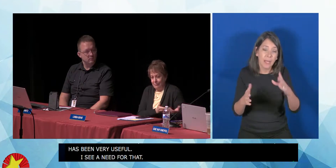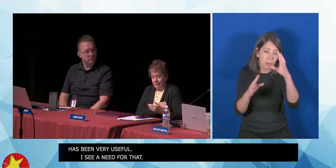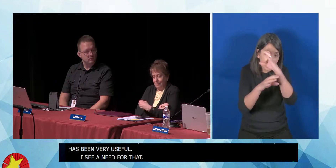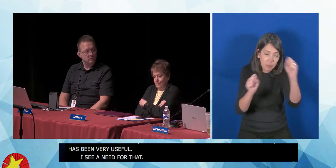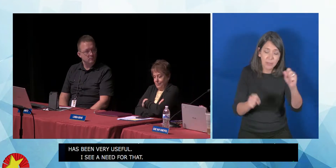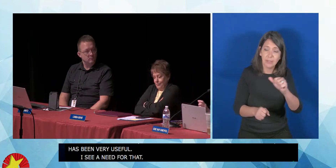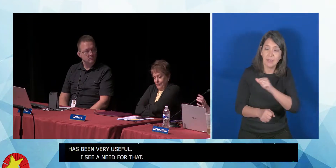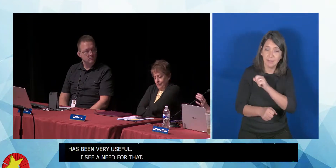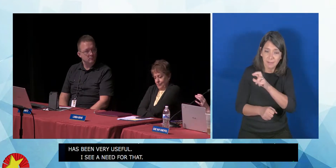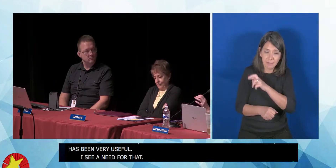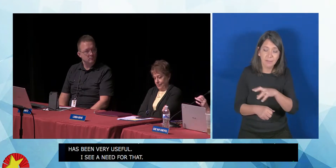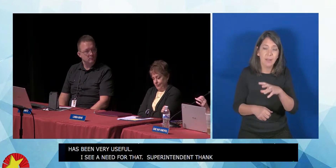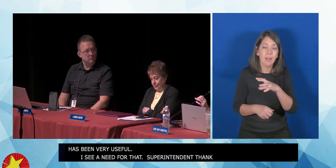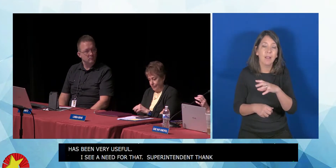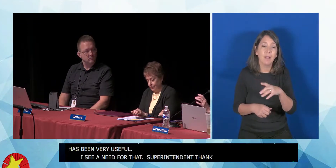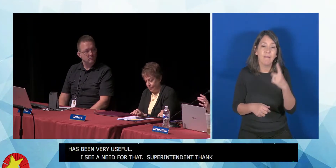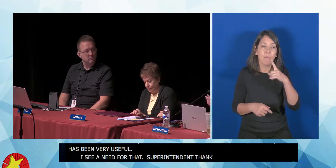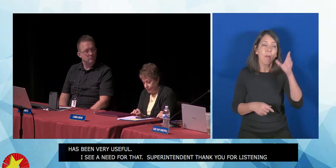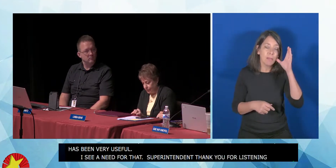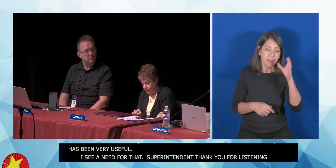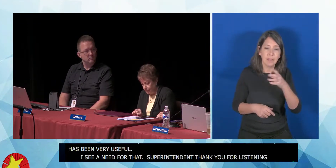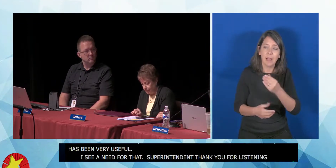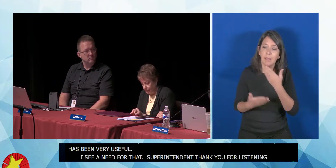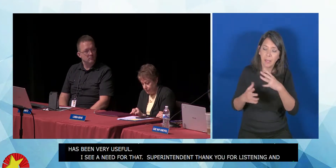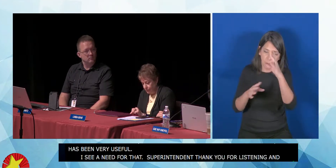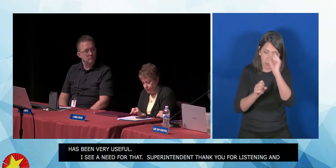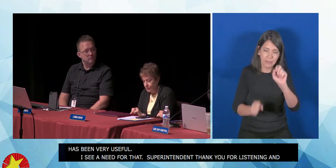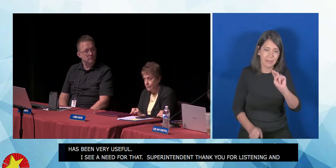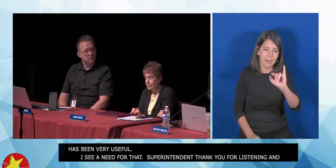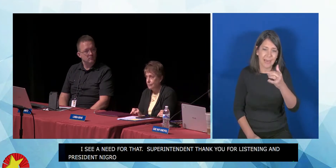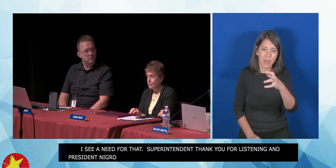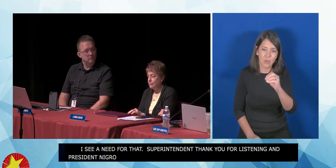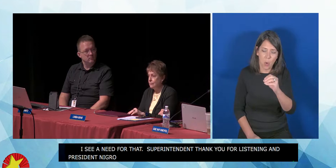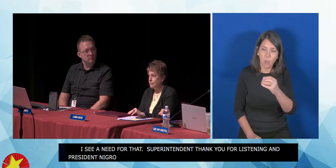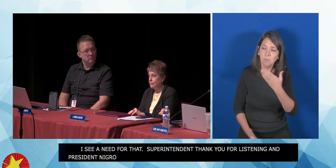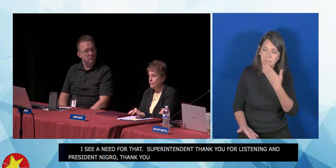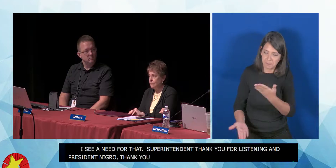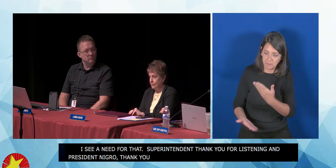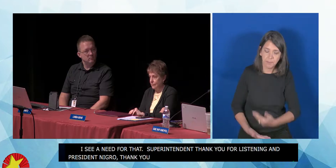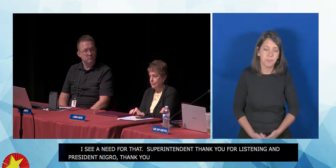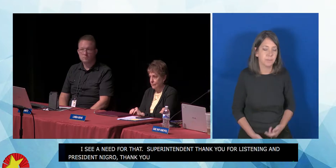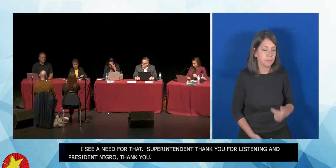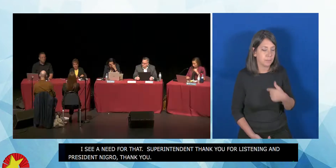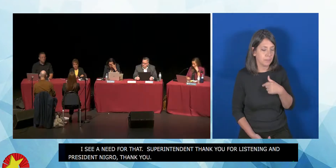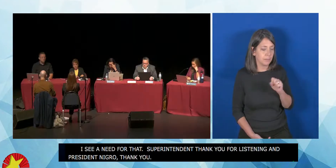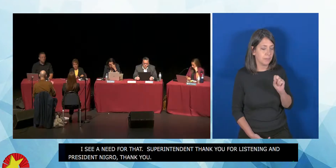Nigro, I will turn it back to you. Thank you. Thank you. Can I add one more piece to that?